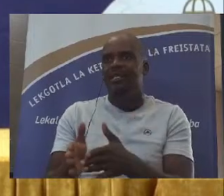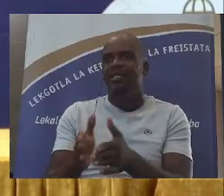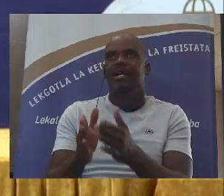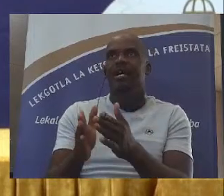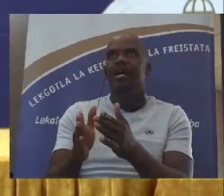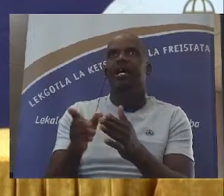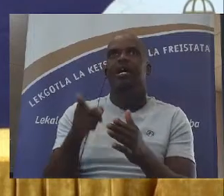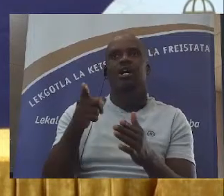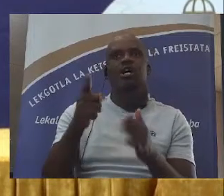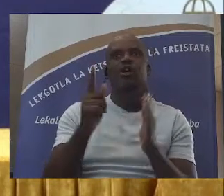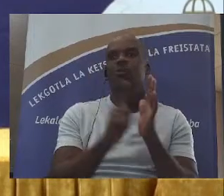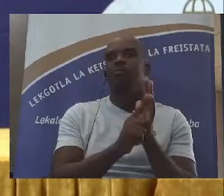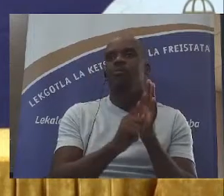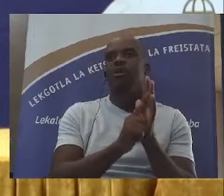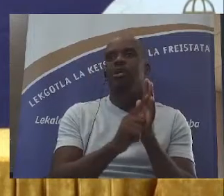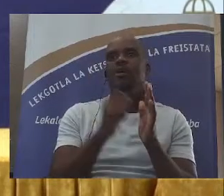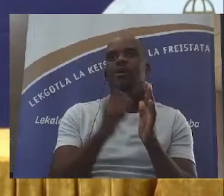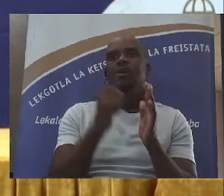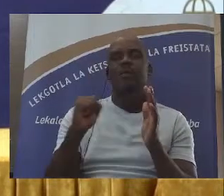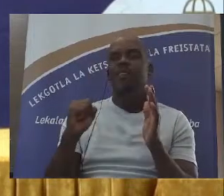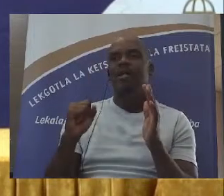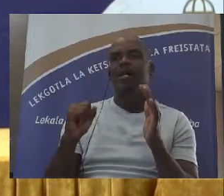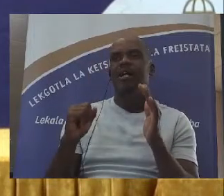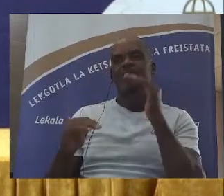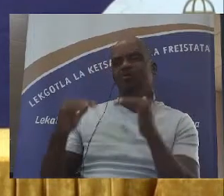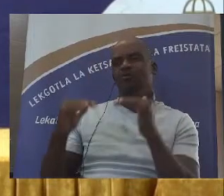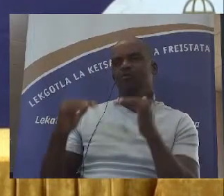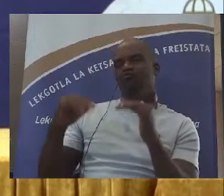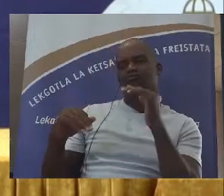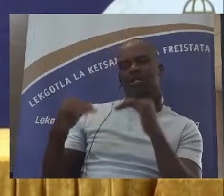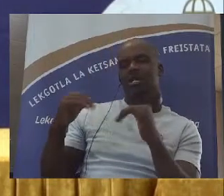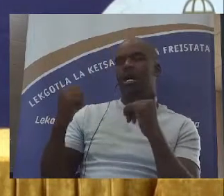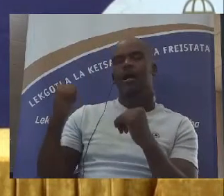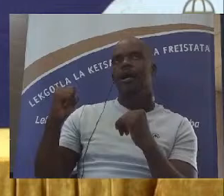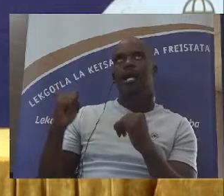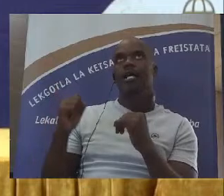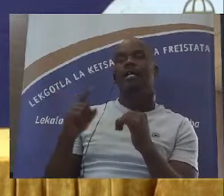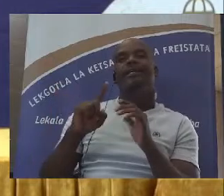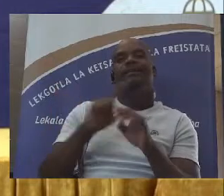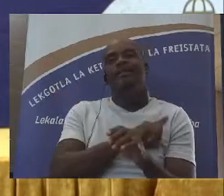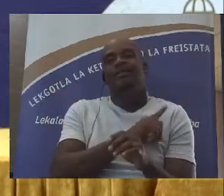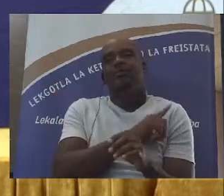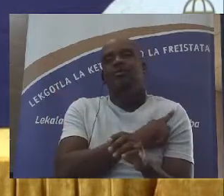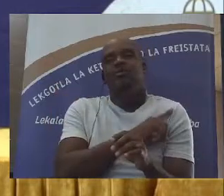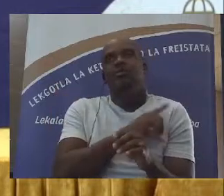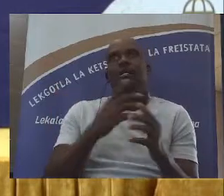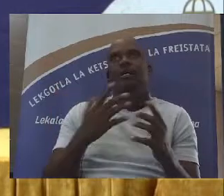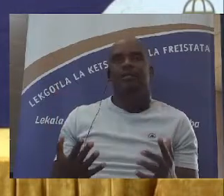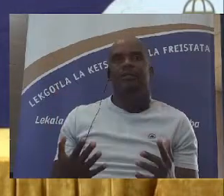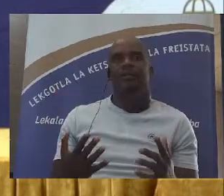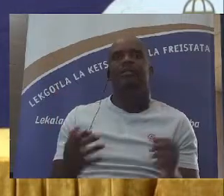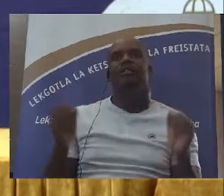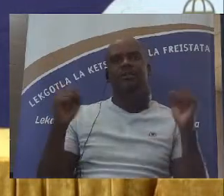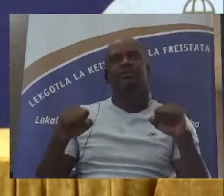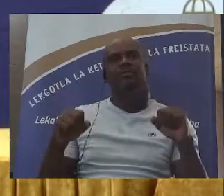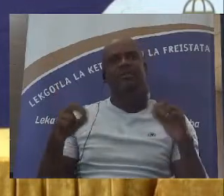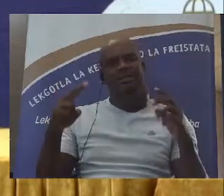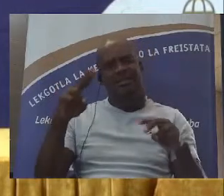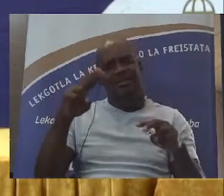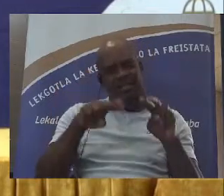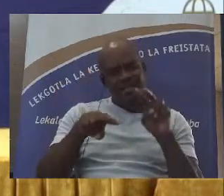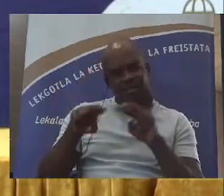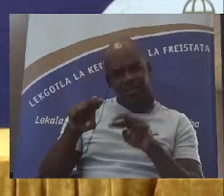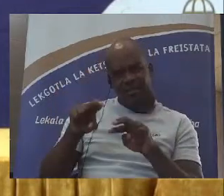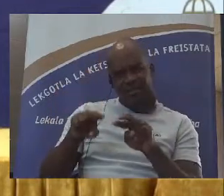with? So that is why we've put in this provision so that there's oversight. So whatever decision is taken by this